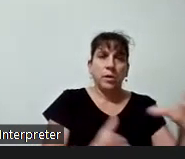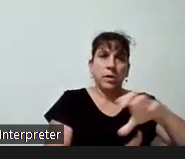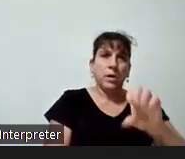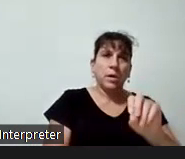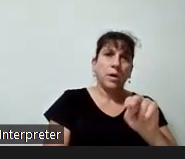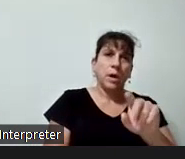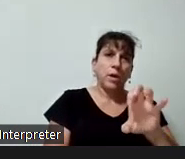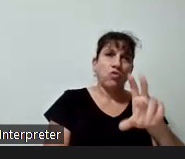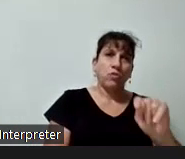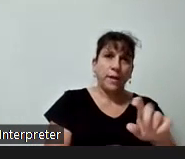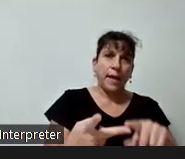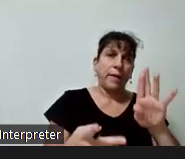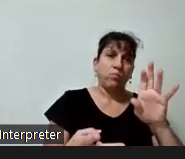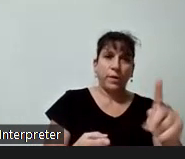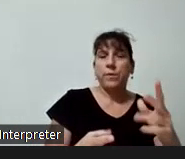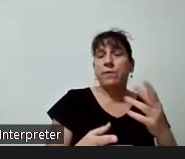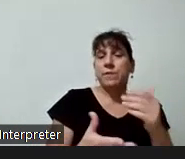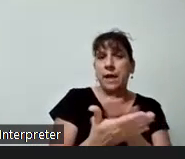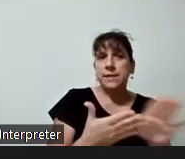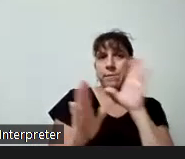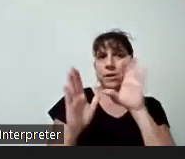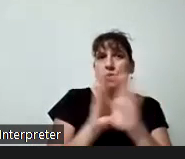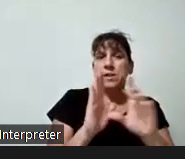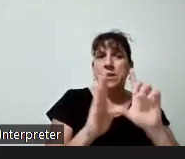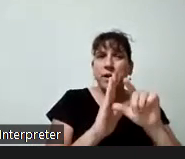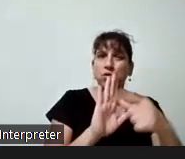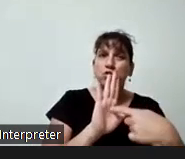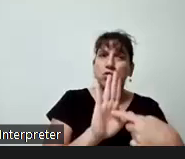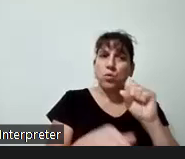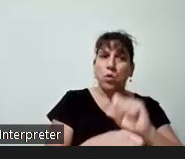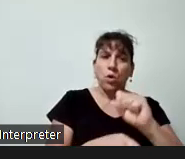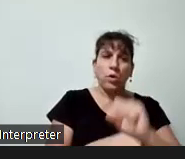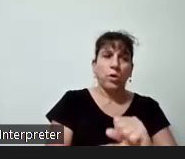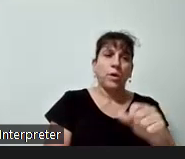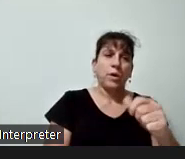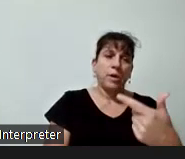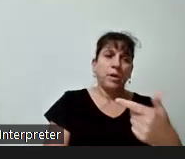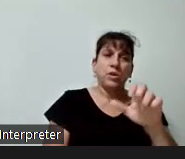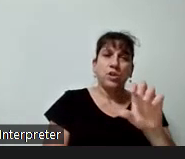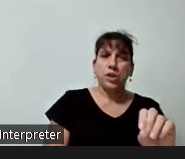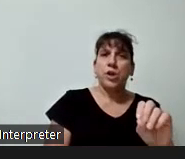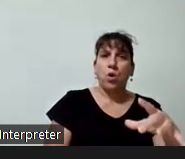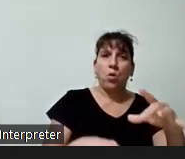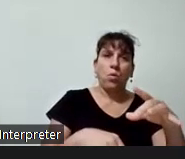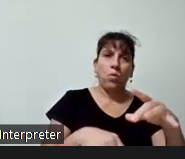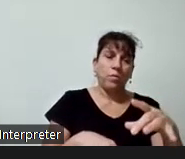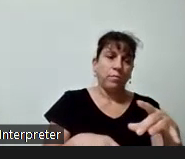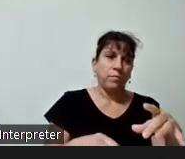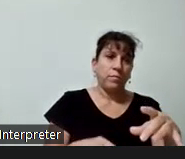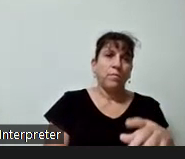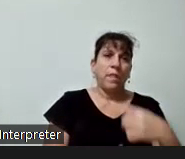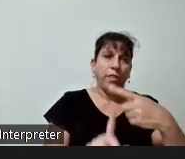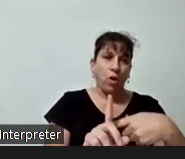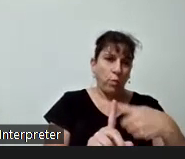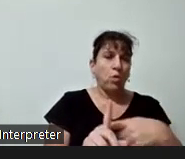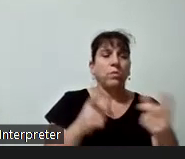masonry. We have some nice pictures later in the slides to show you some of that work. Geothermal work, like Hewitt just mentioned, is to help with the efficiency of the building. So